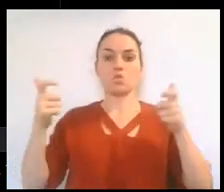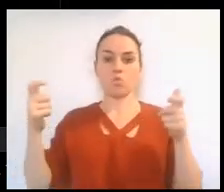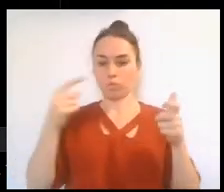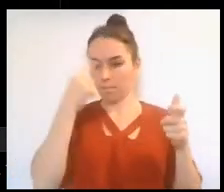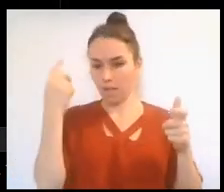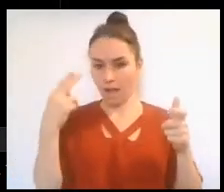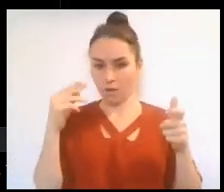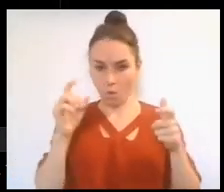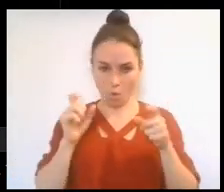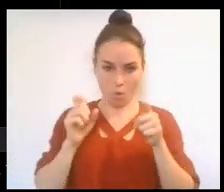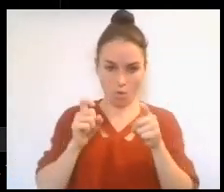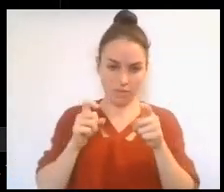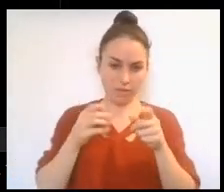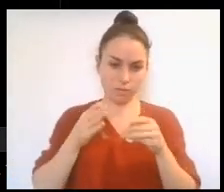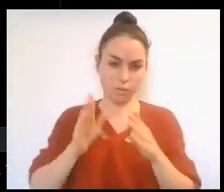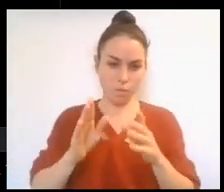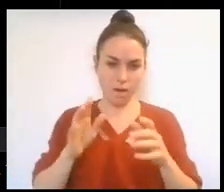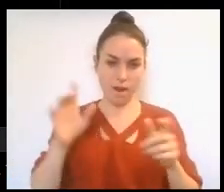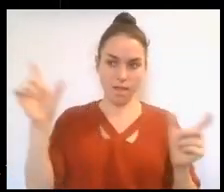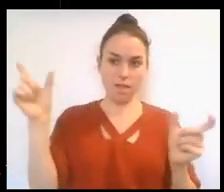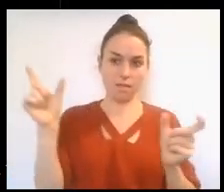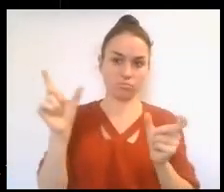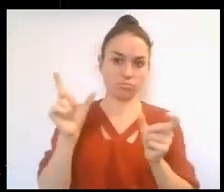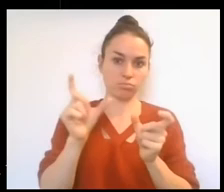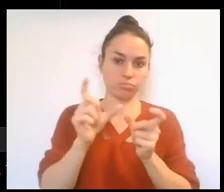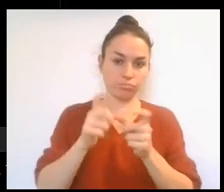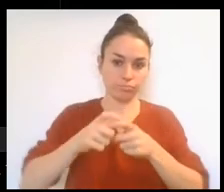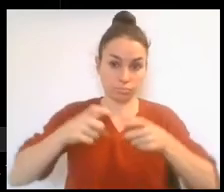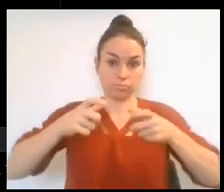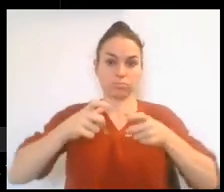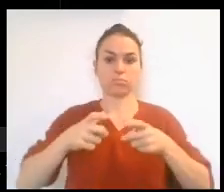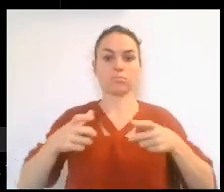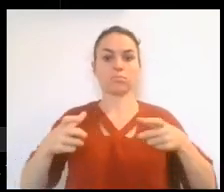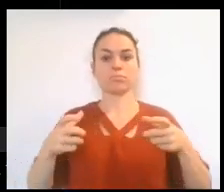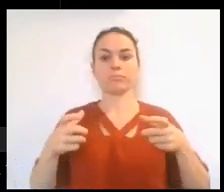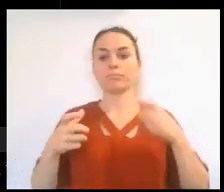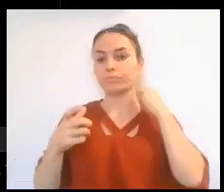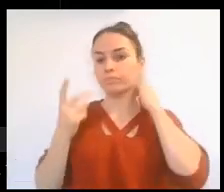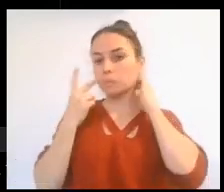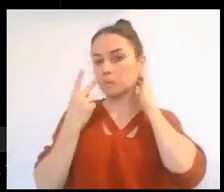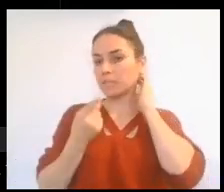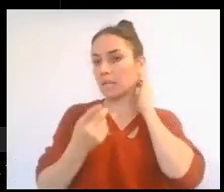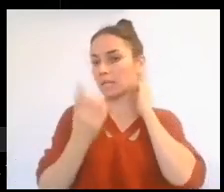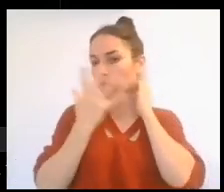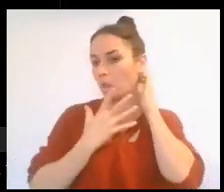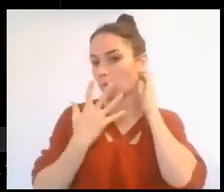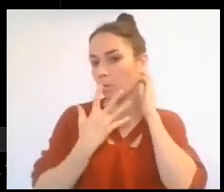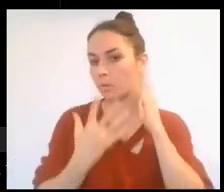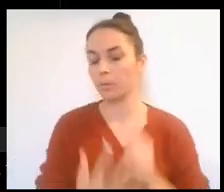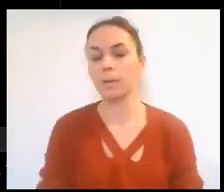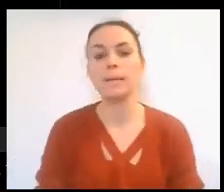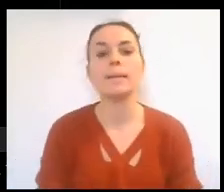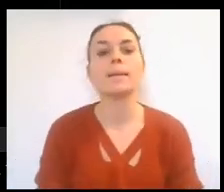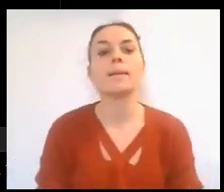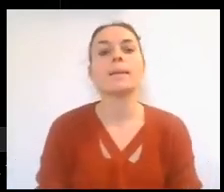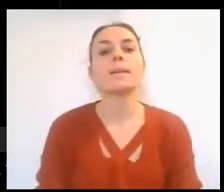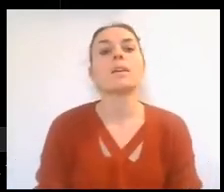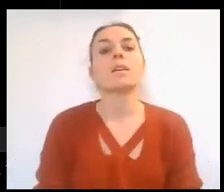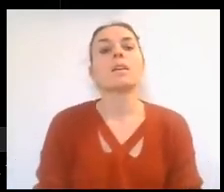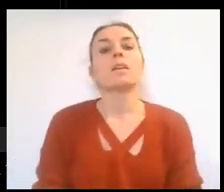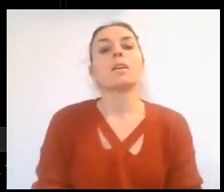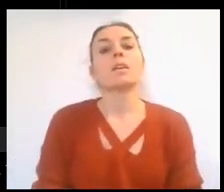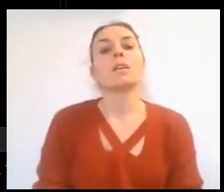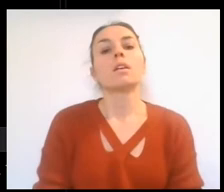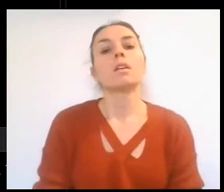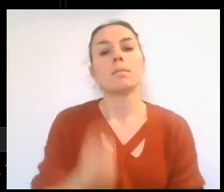And so you end up with a galaxy that looks like that. And notice, it has this more